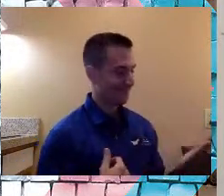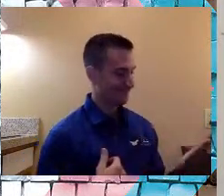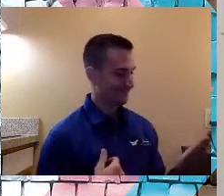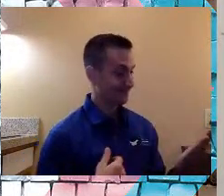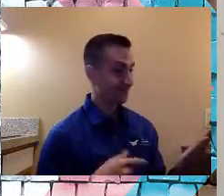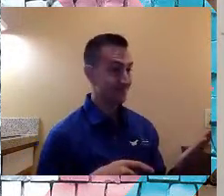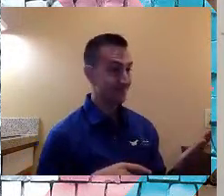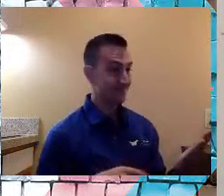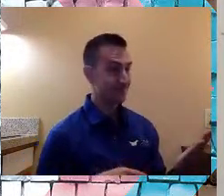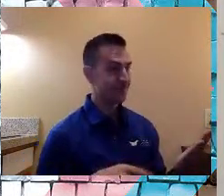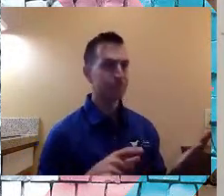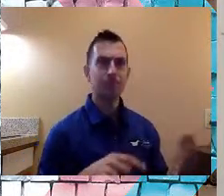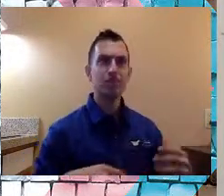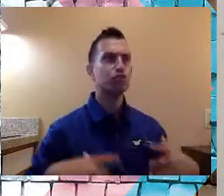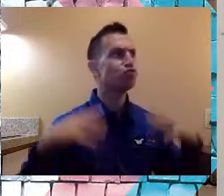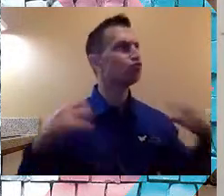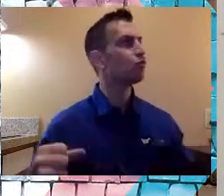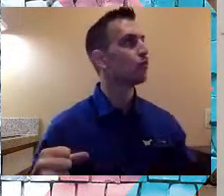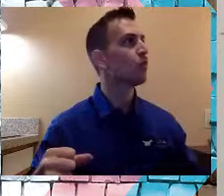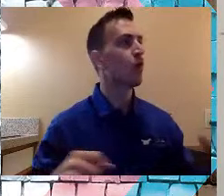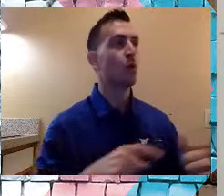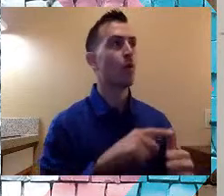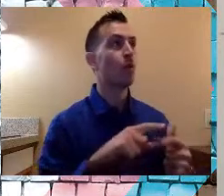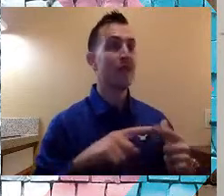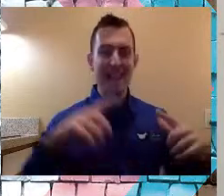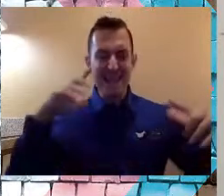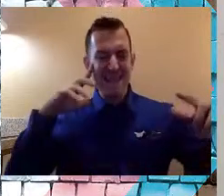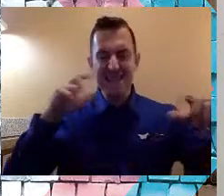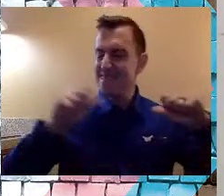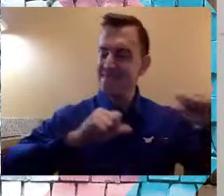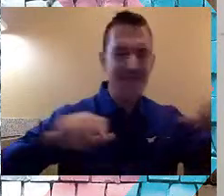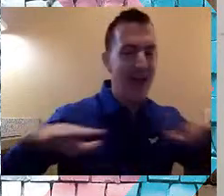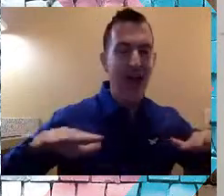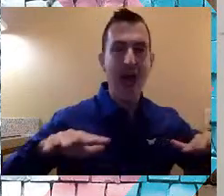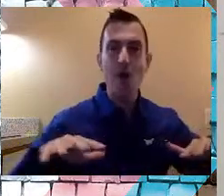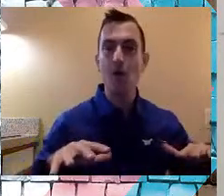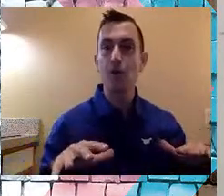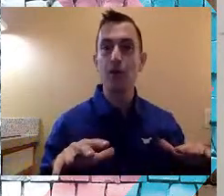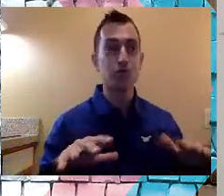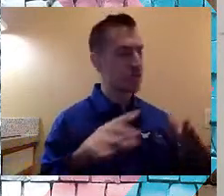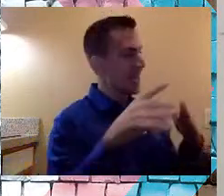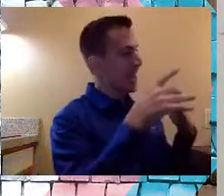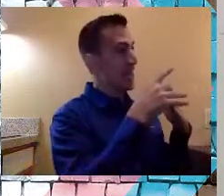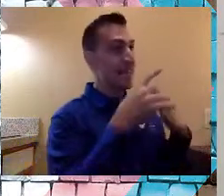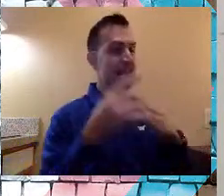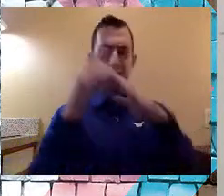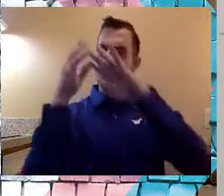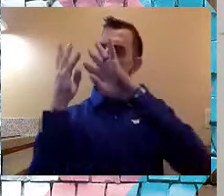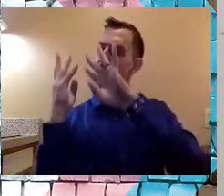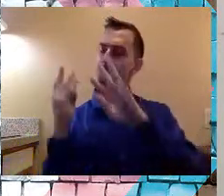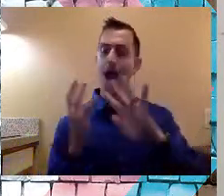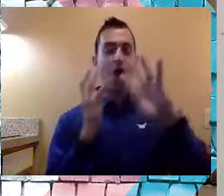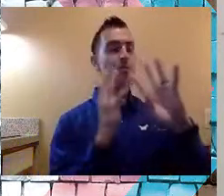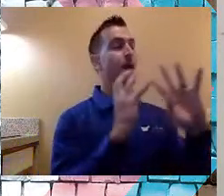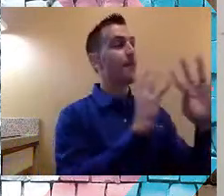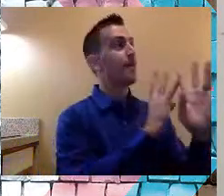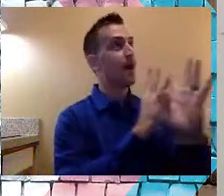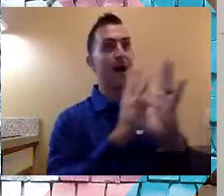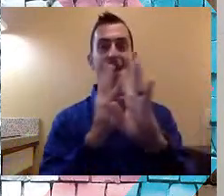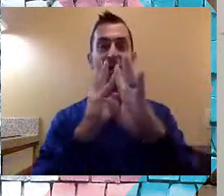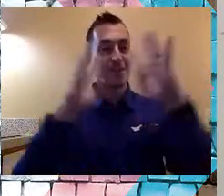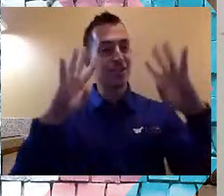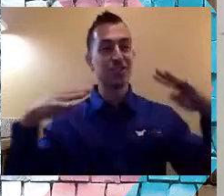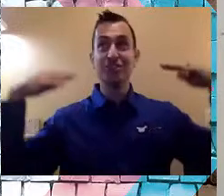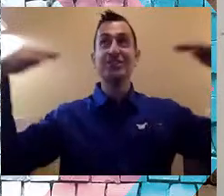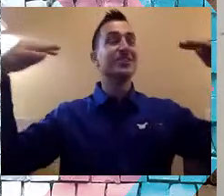You might be bold. You might be loud. Leading parades and drawing a crowd. Look, they're having a